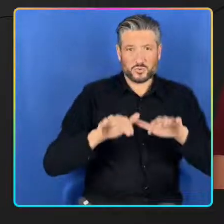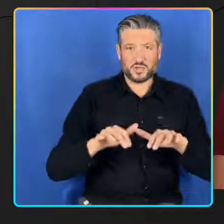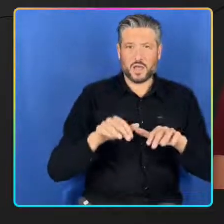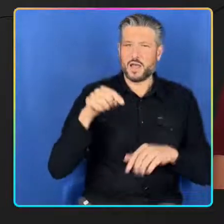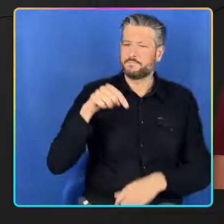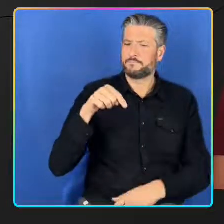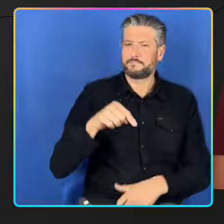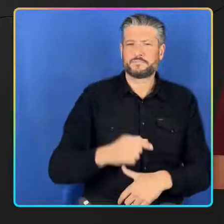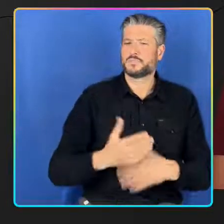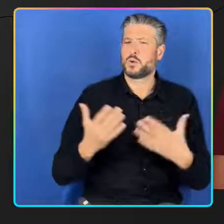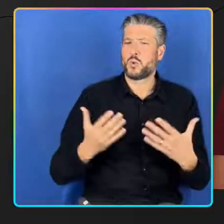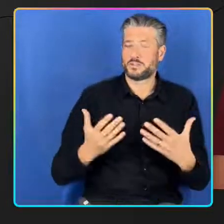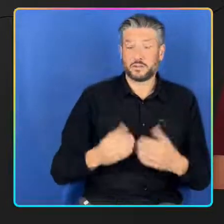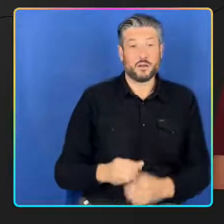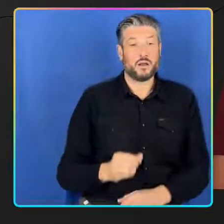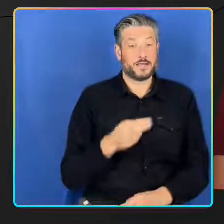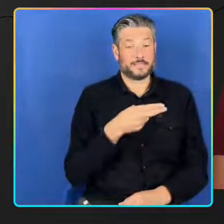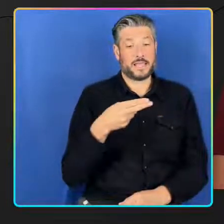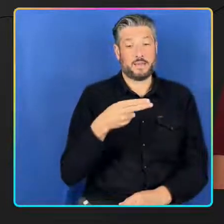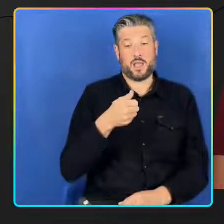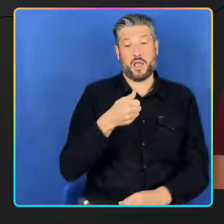An Atari 800.